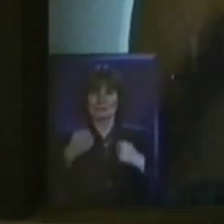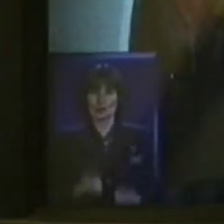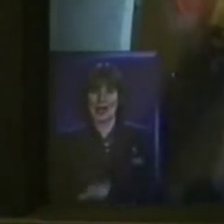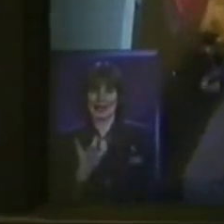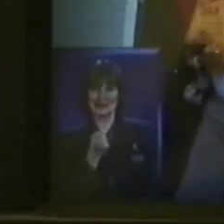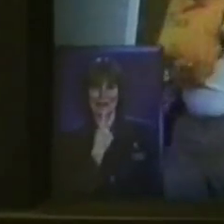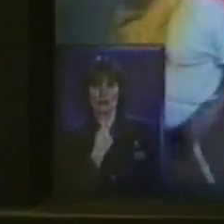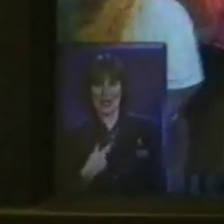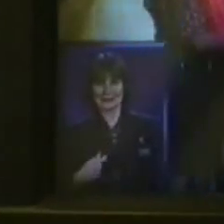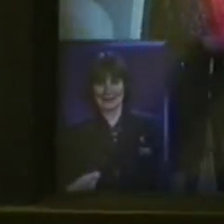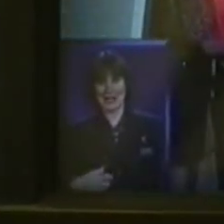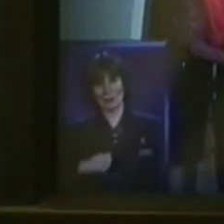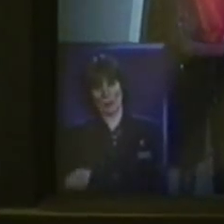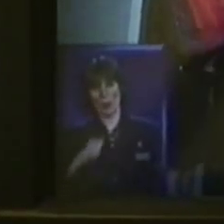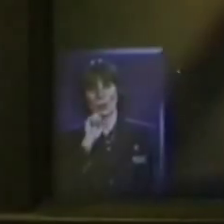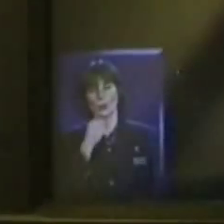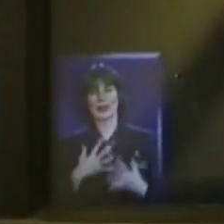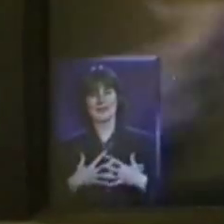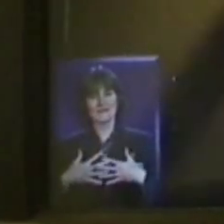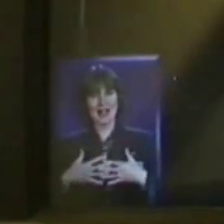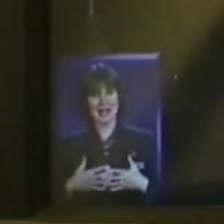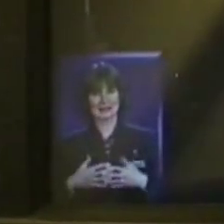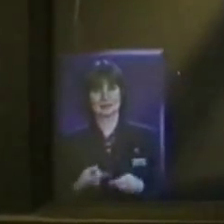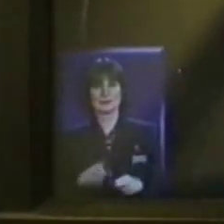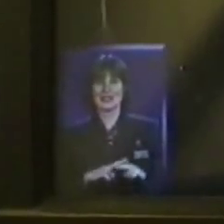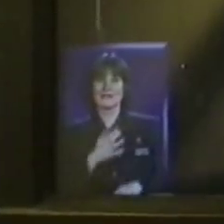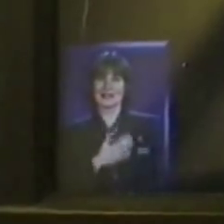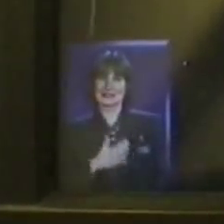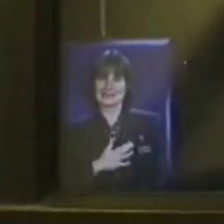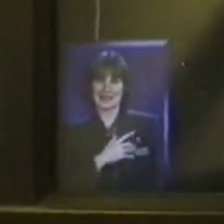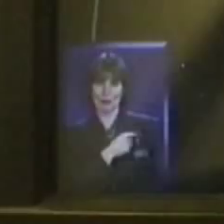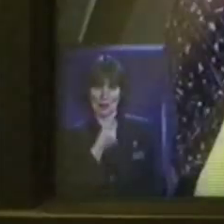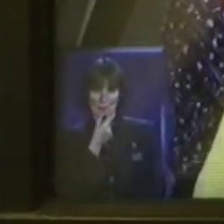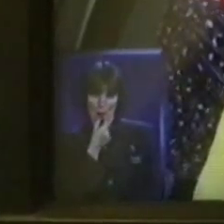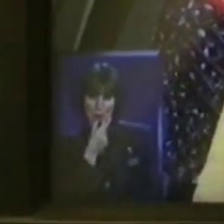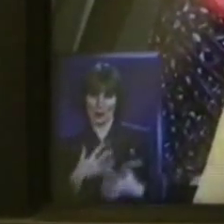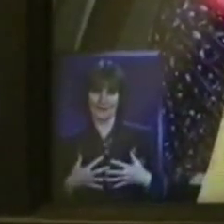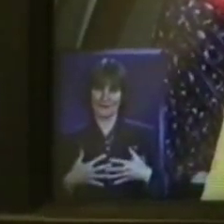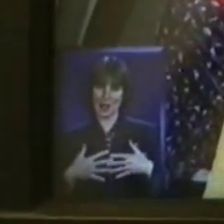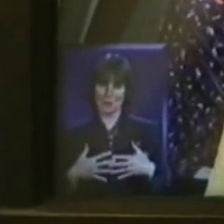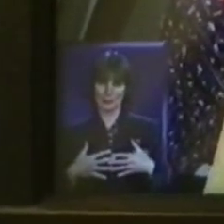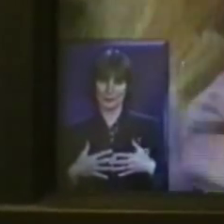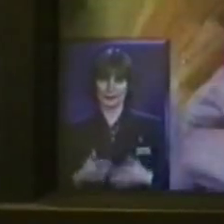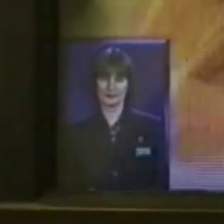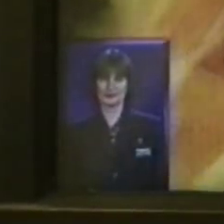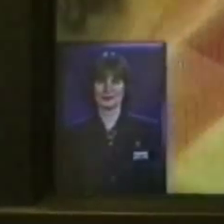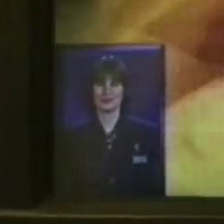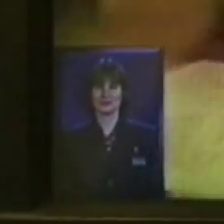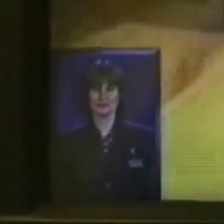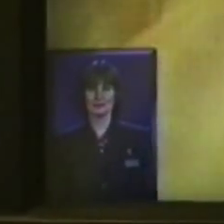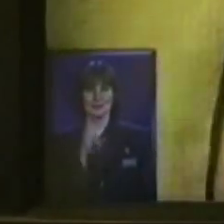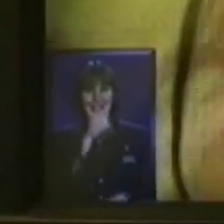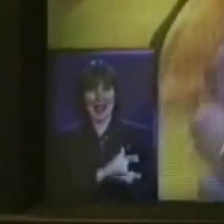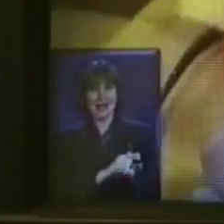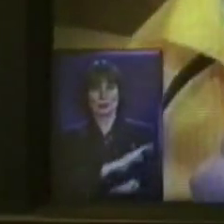As you leave the aircraft, inflate your life jacket by pulling the red tag. If necessary, blow into this mouthpiece to top up the air.